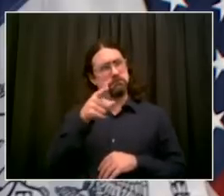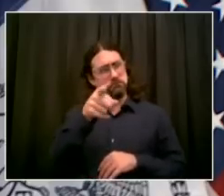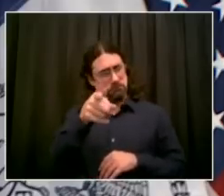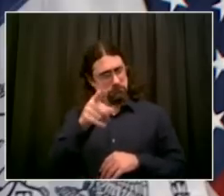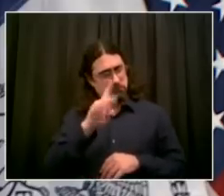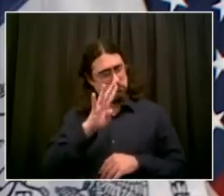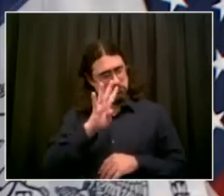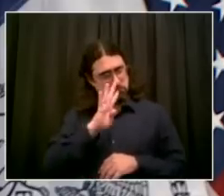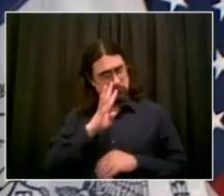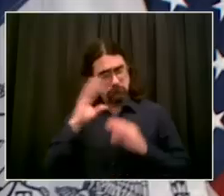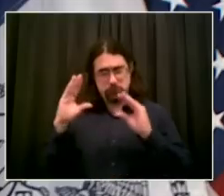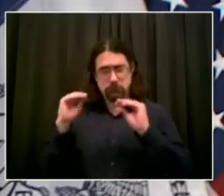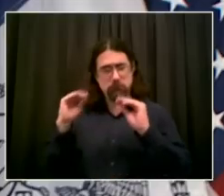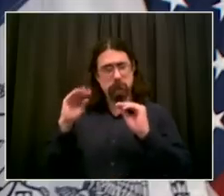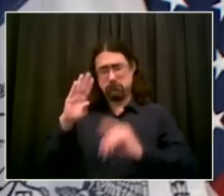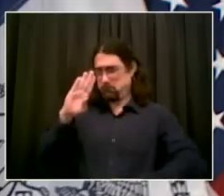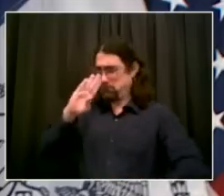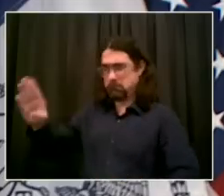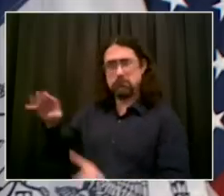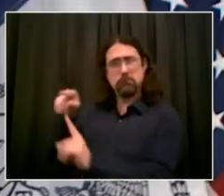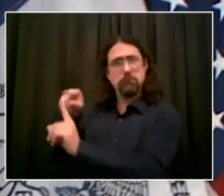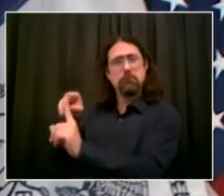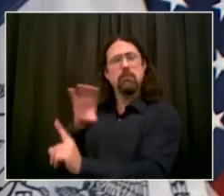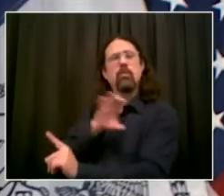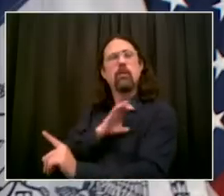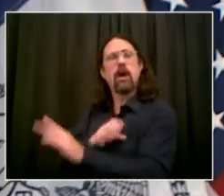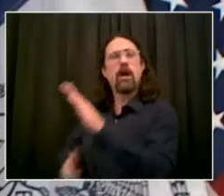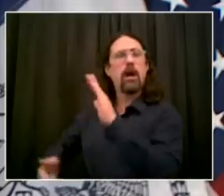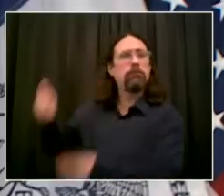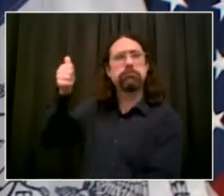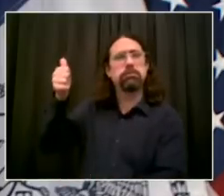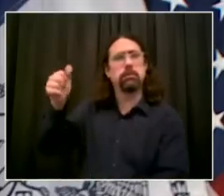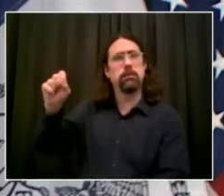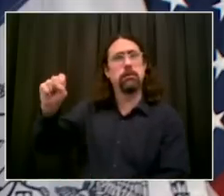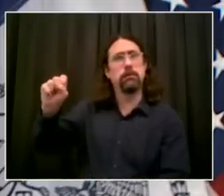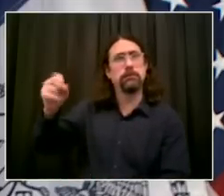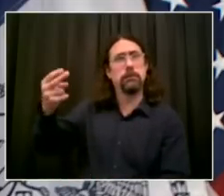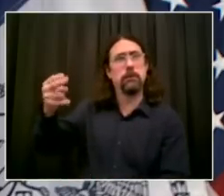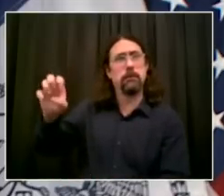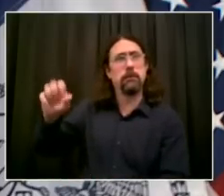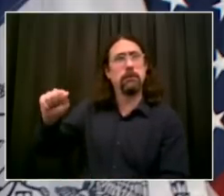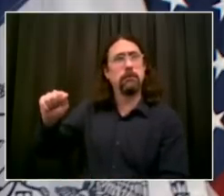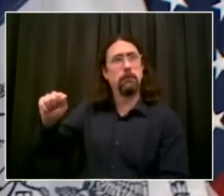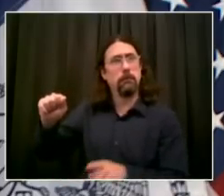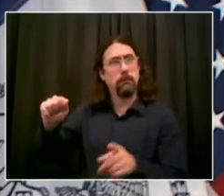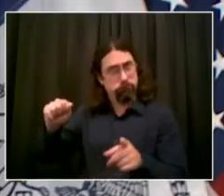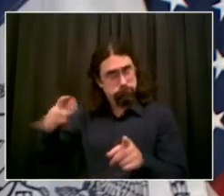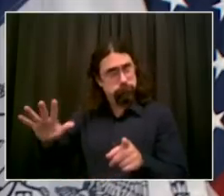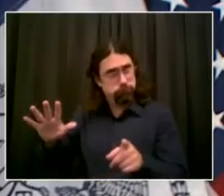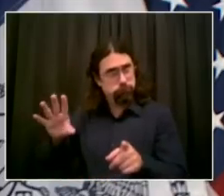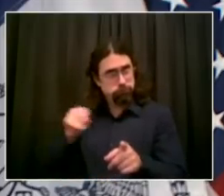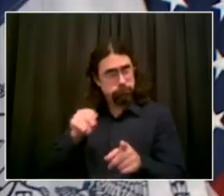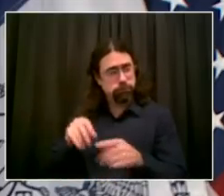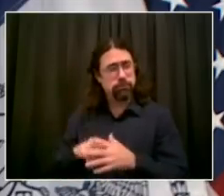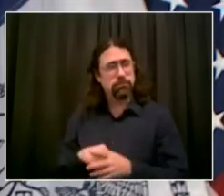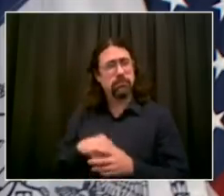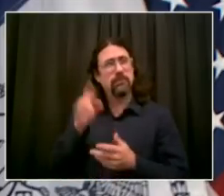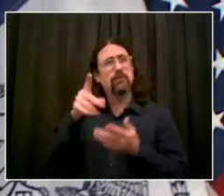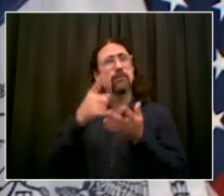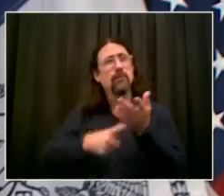these actions are happening in view of the police department and nothing is being done about it? No, obviously, I